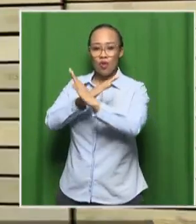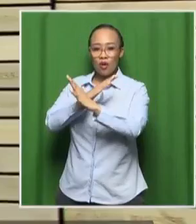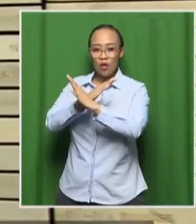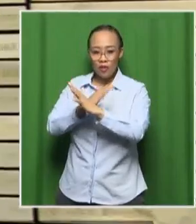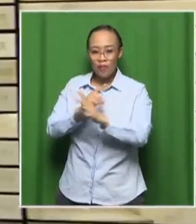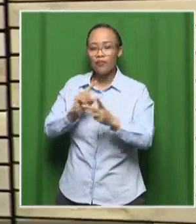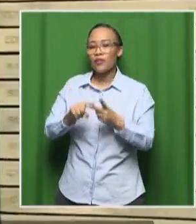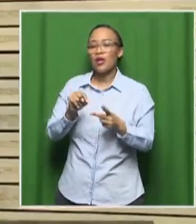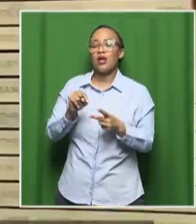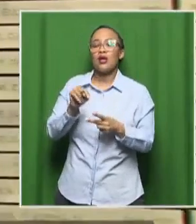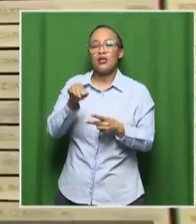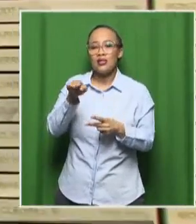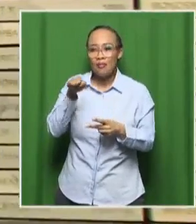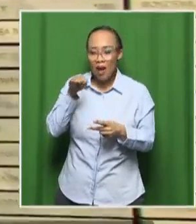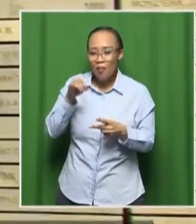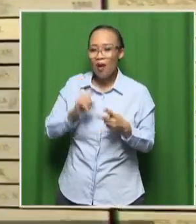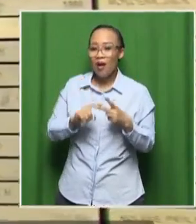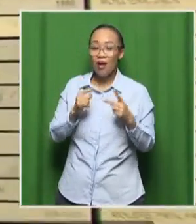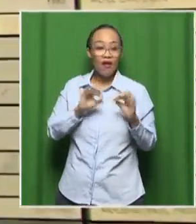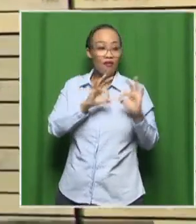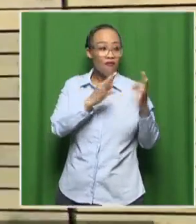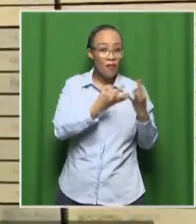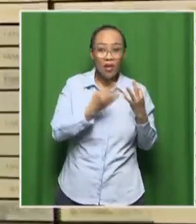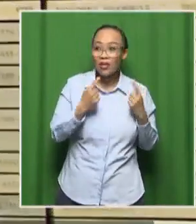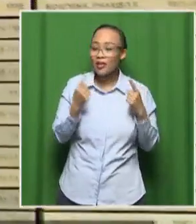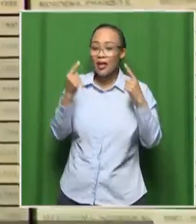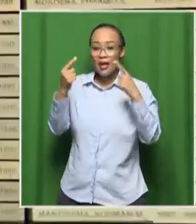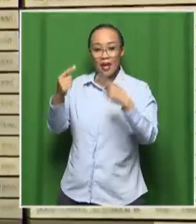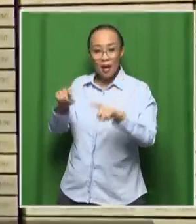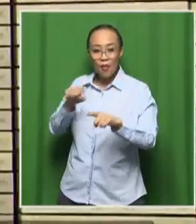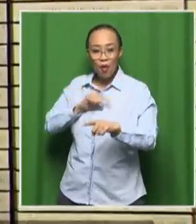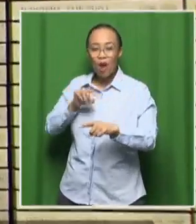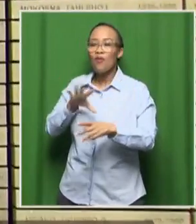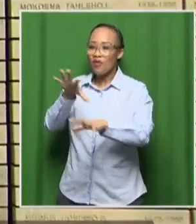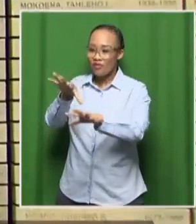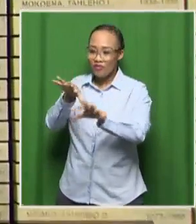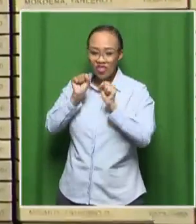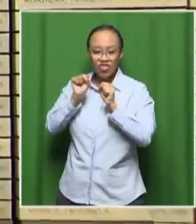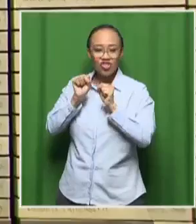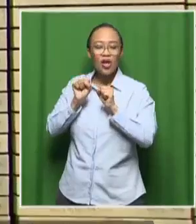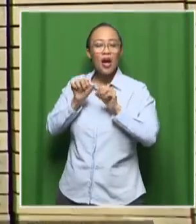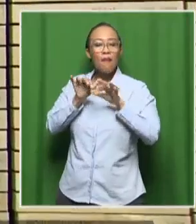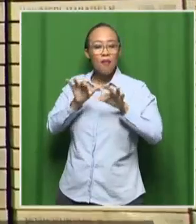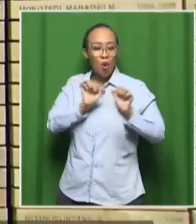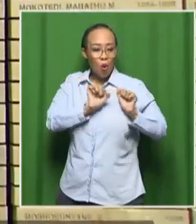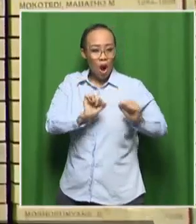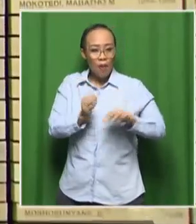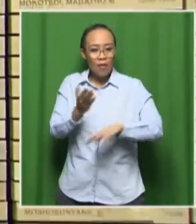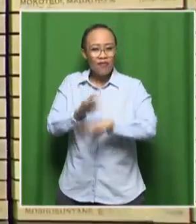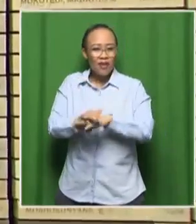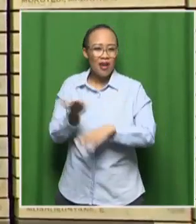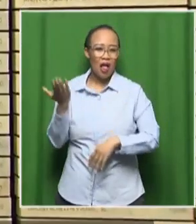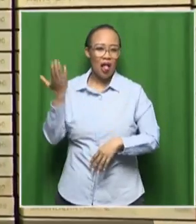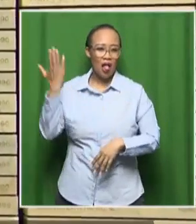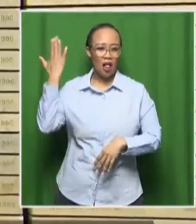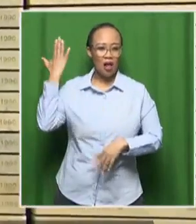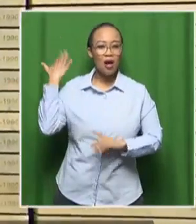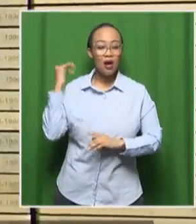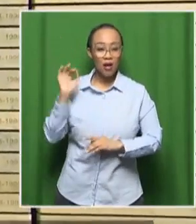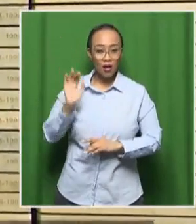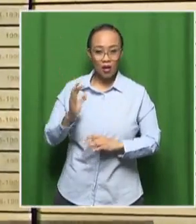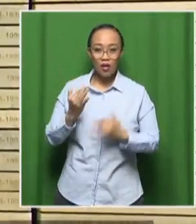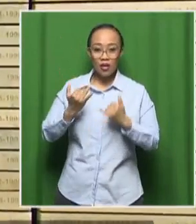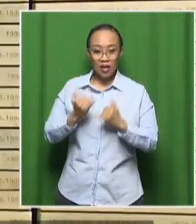in Zimbabwe to exhume their remains. And the official homecoming, that first leg of